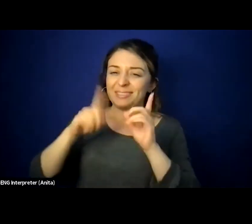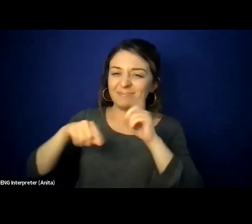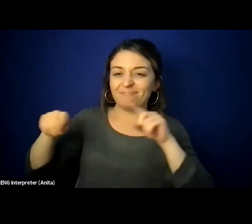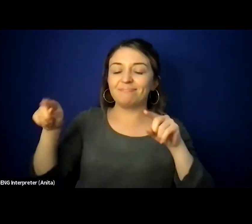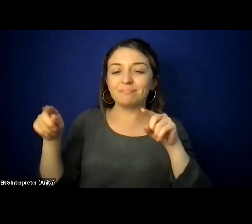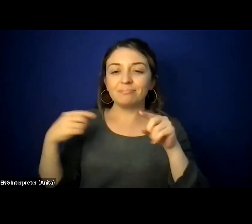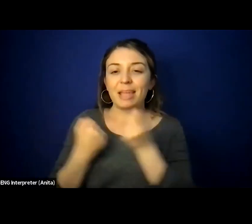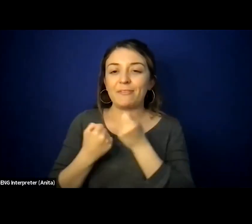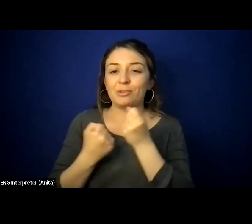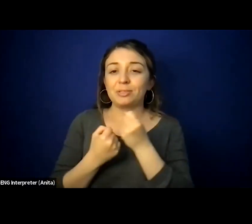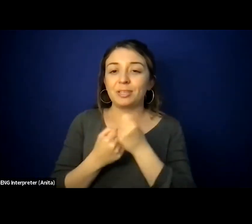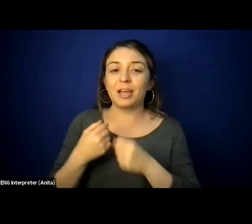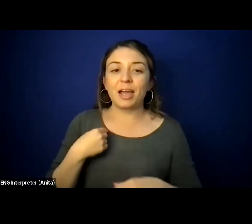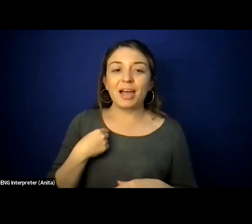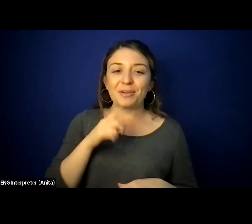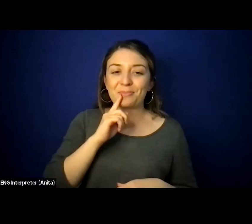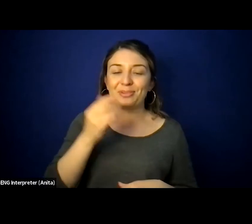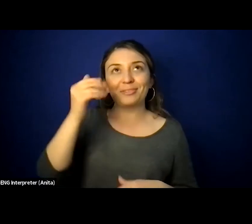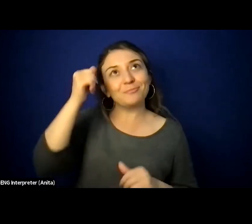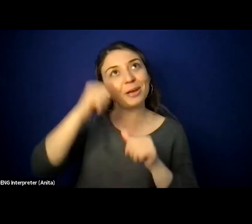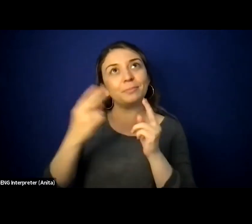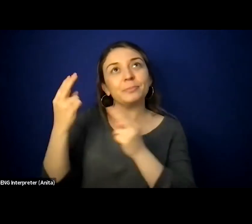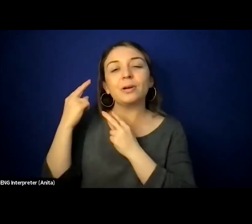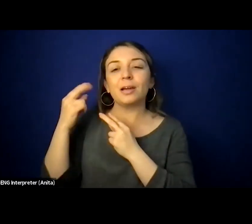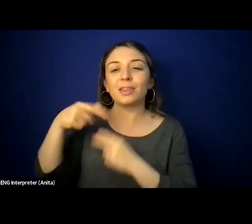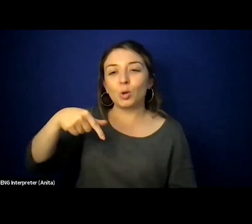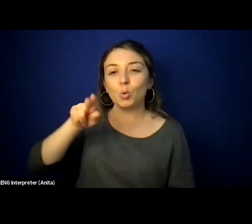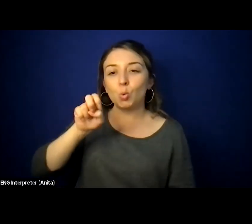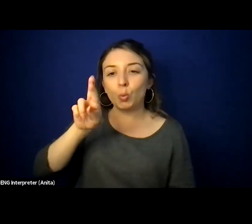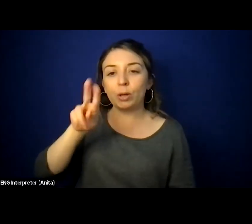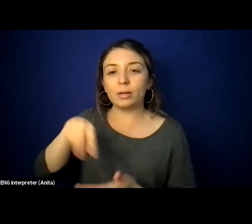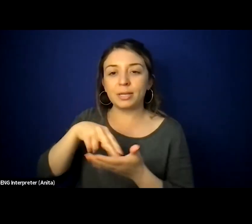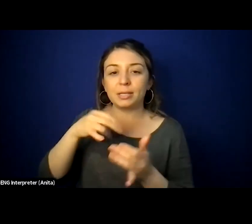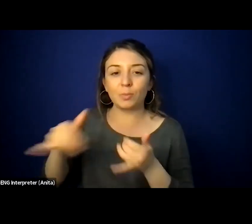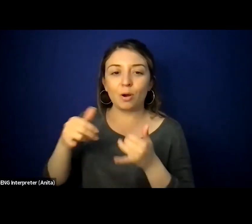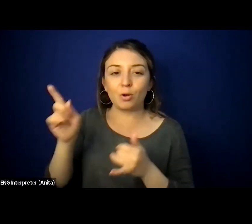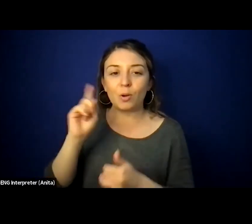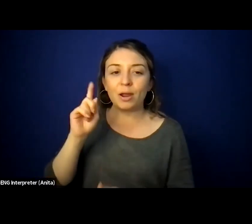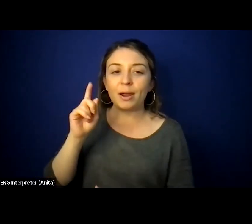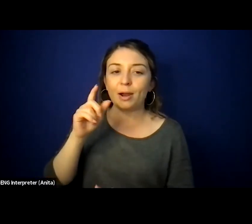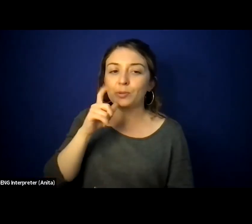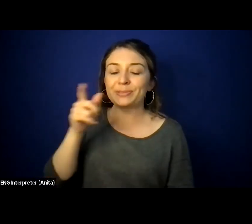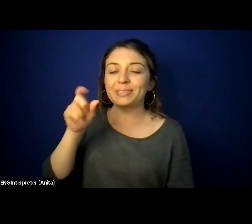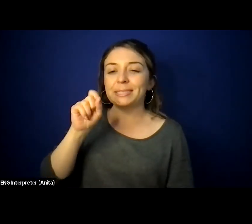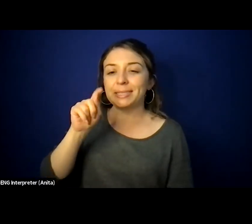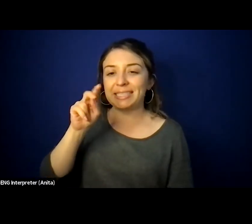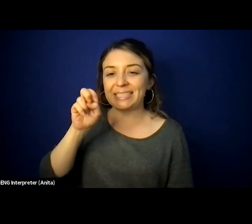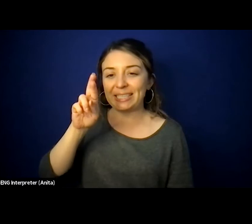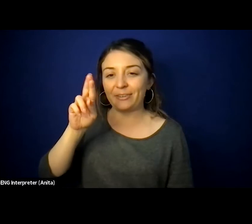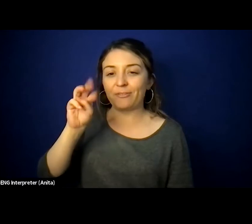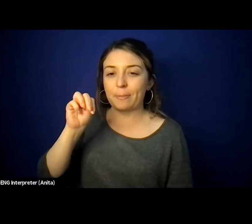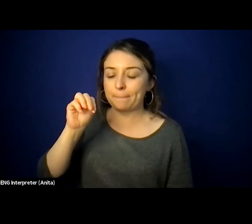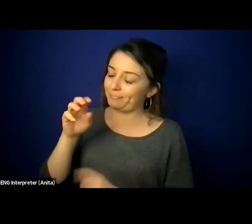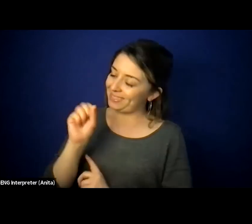I'm reminded of the queer dance parties that happened in front of Stephen Miller's house in DC. Miller was the architect